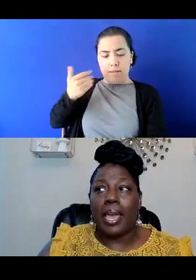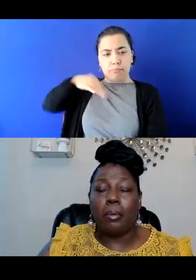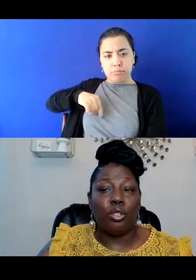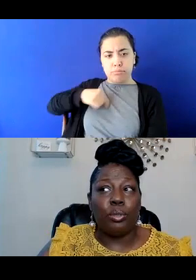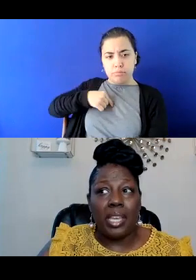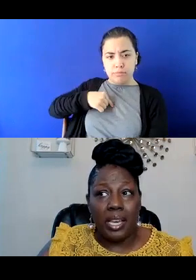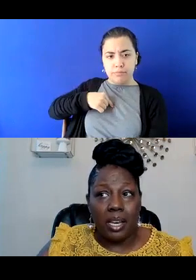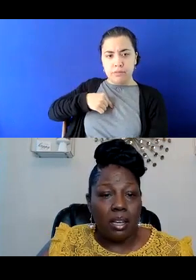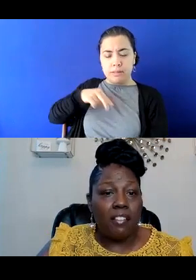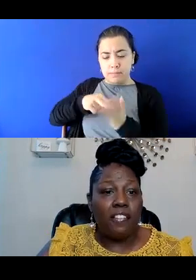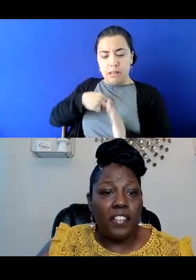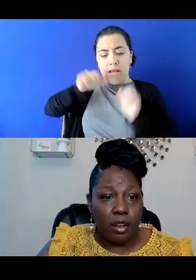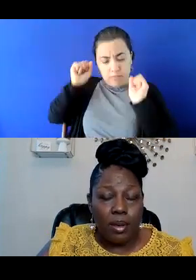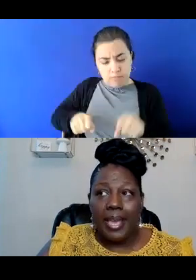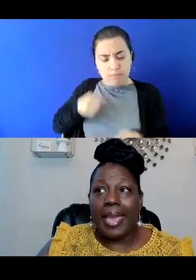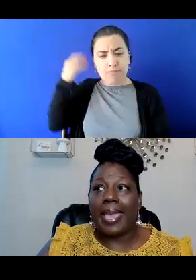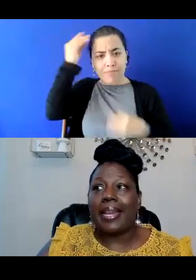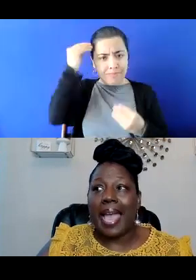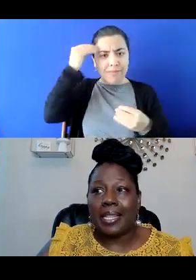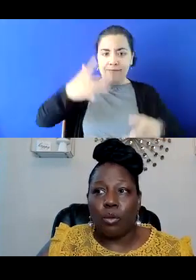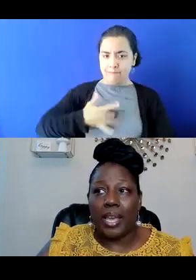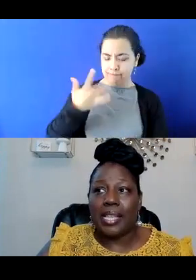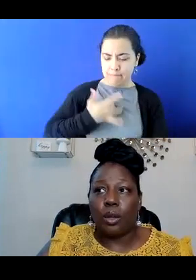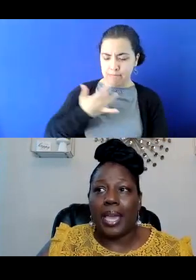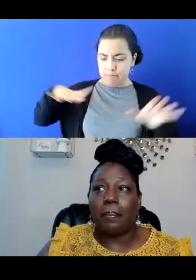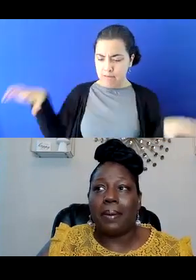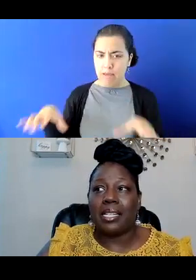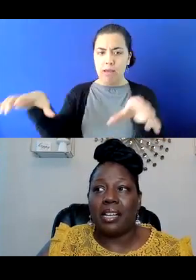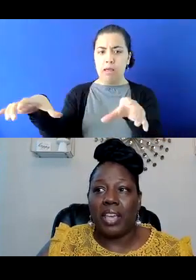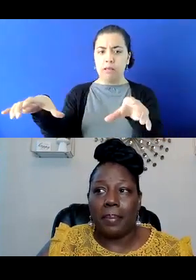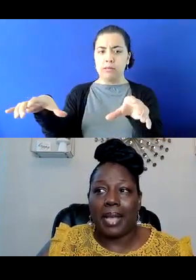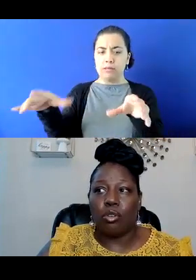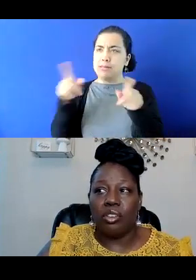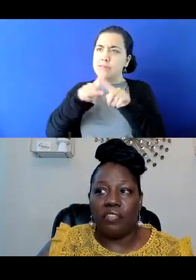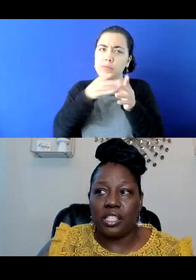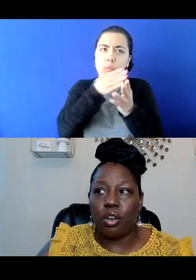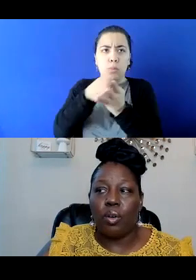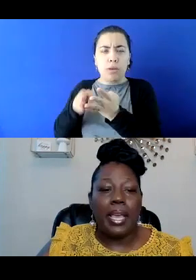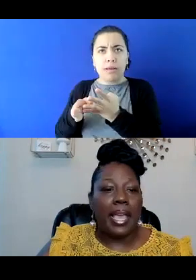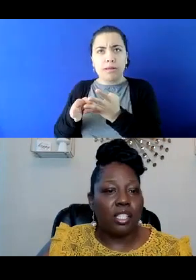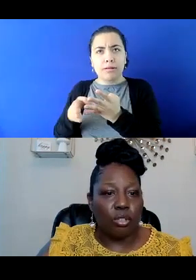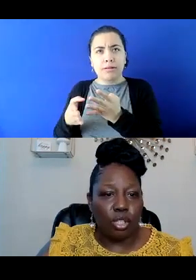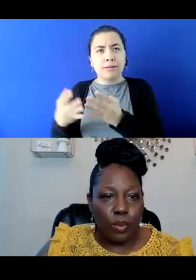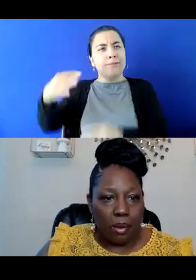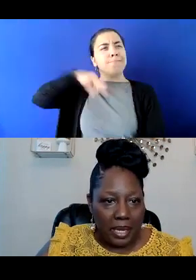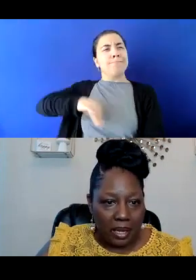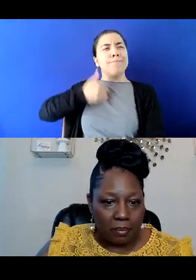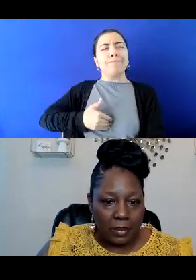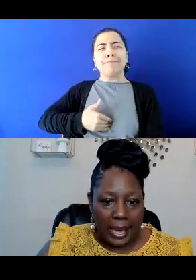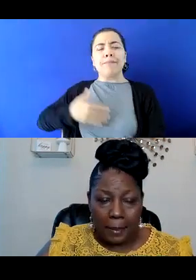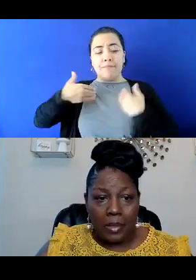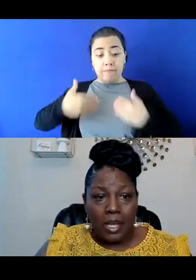you are able to think, feel, and act in ways that create a positive impact on your physical and social